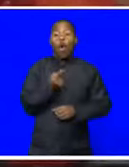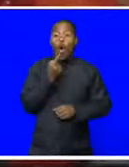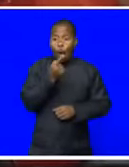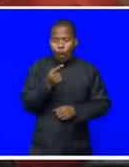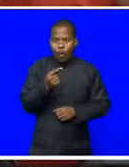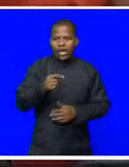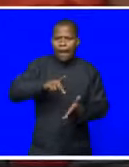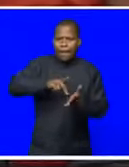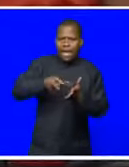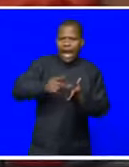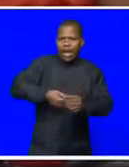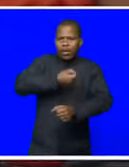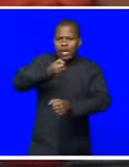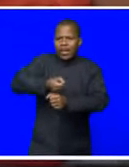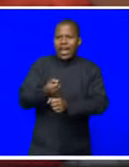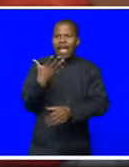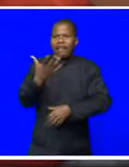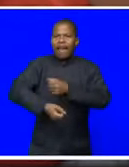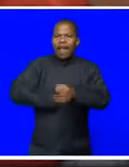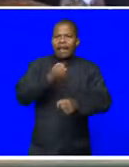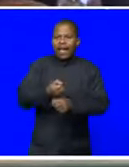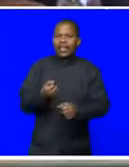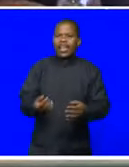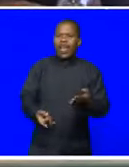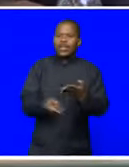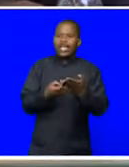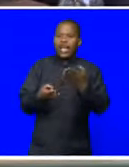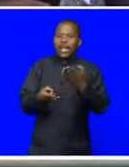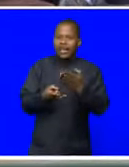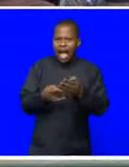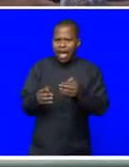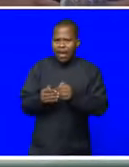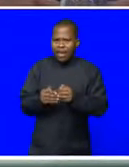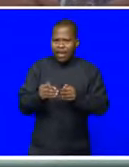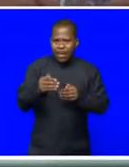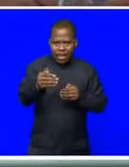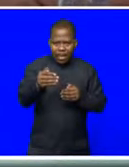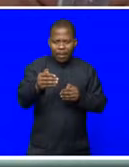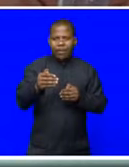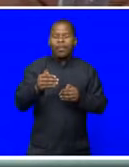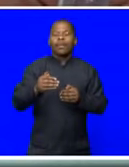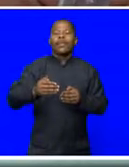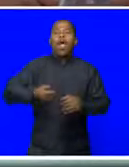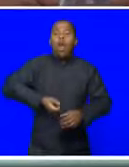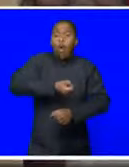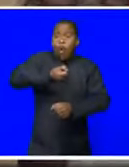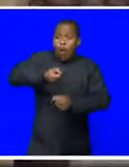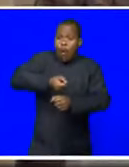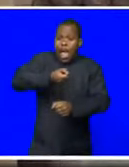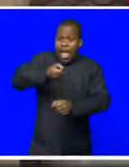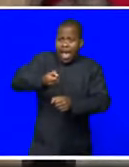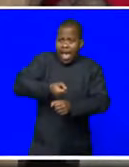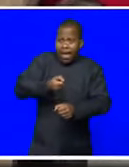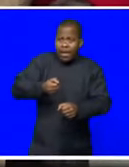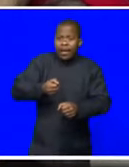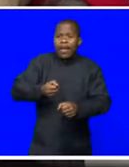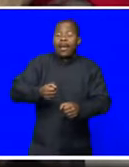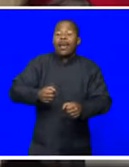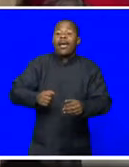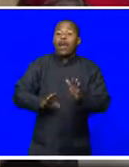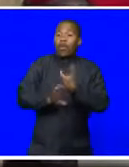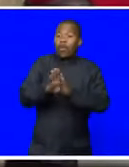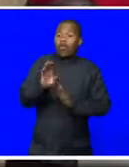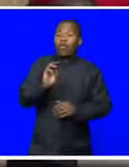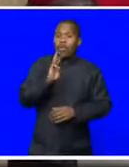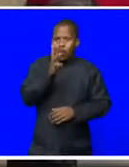plan will yield a positive, long-lasting Parliament transformation within the remaining time of office of the 11th Parliament,